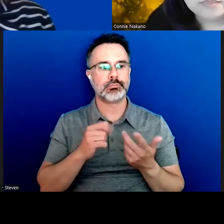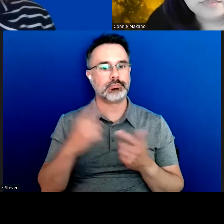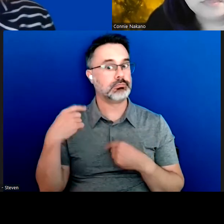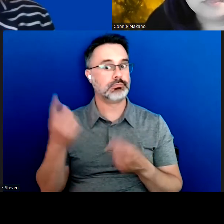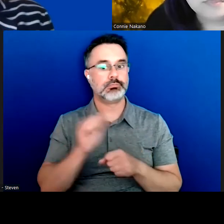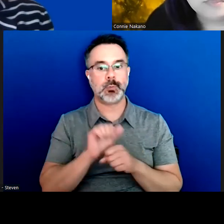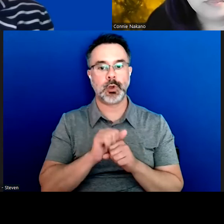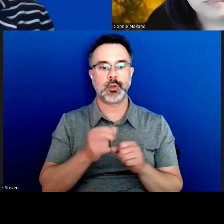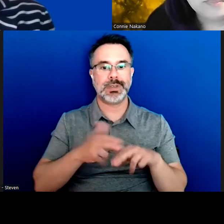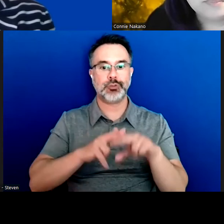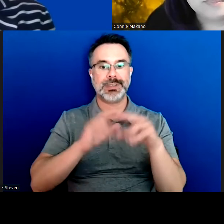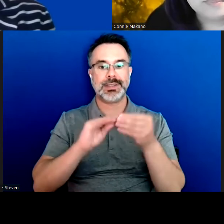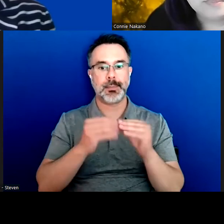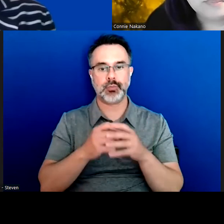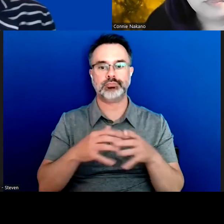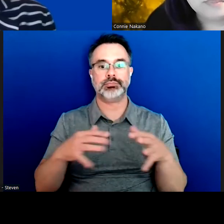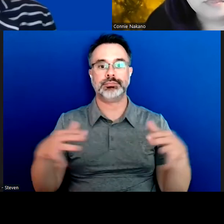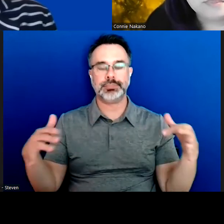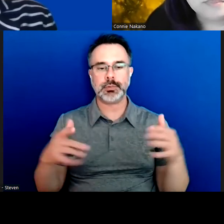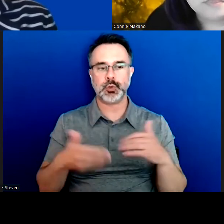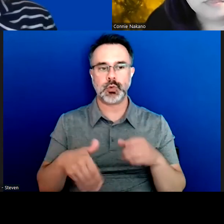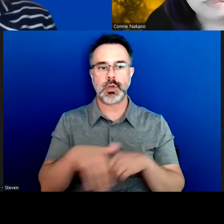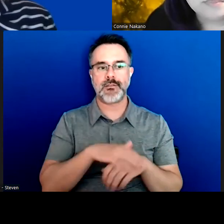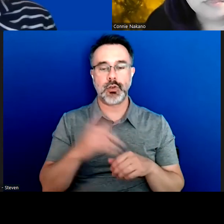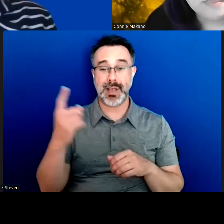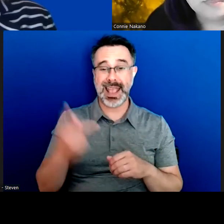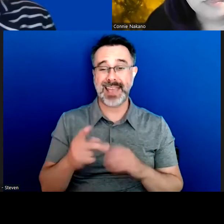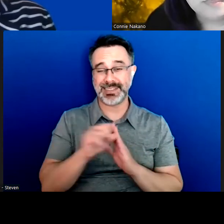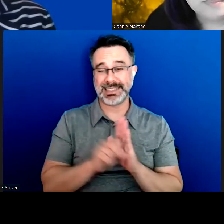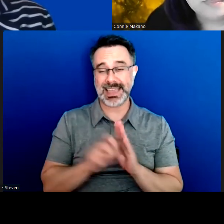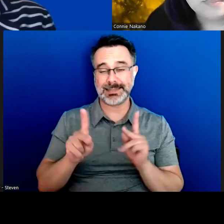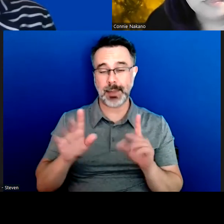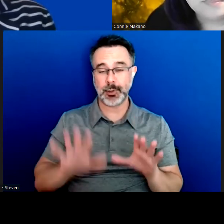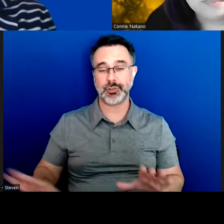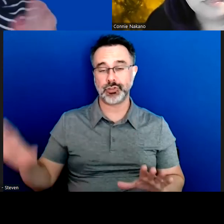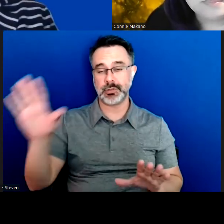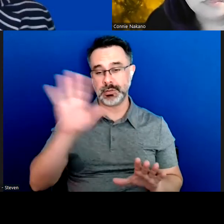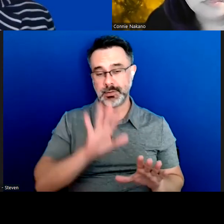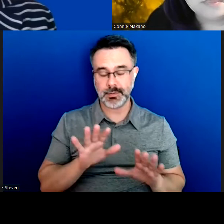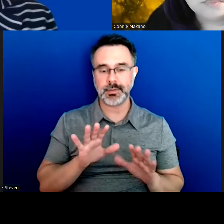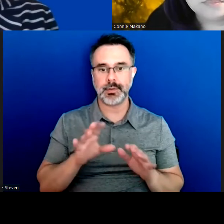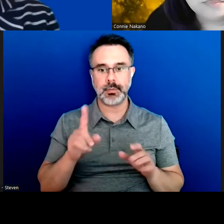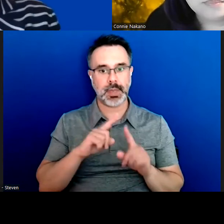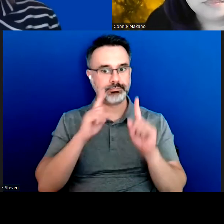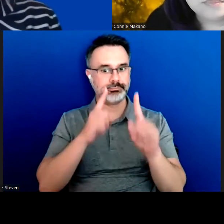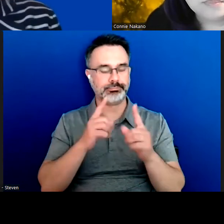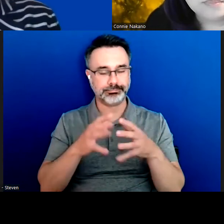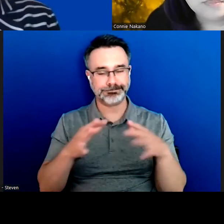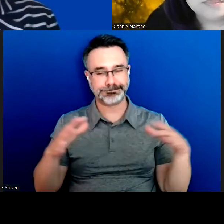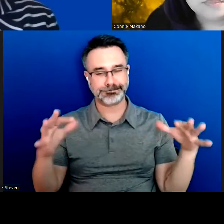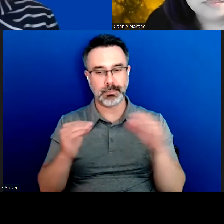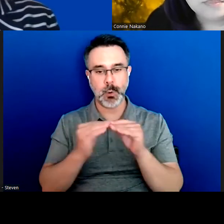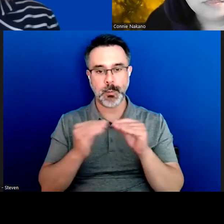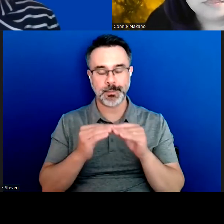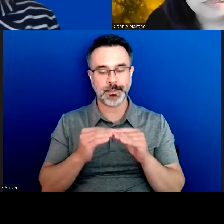to now cover half of the state's population. And a theme that carries through all of today is